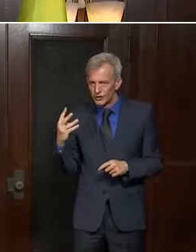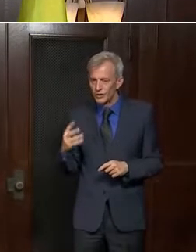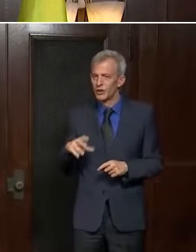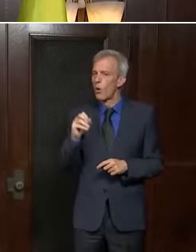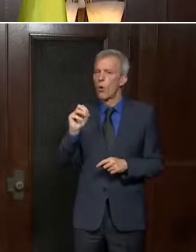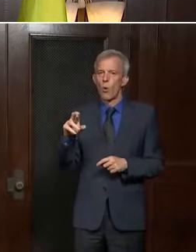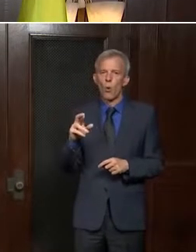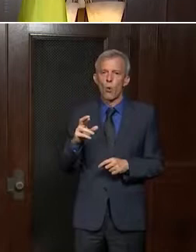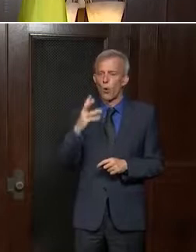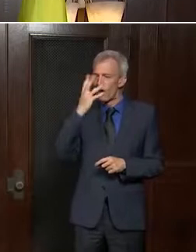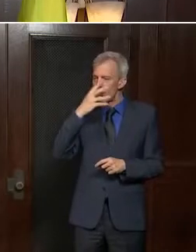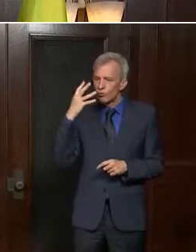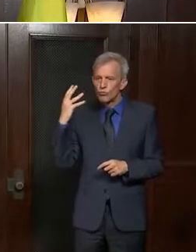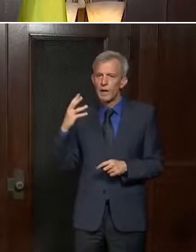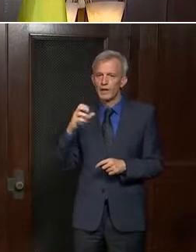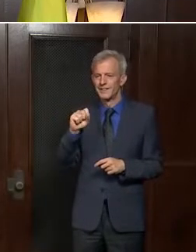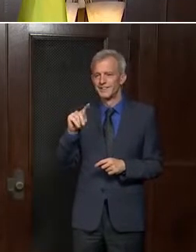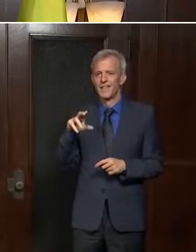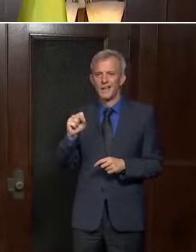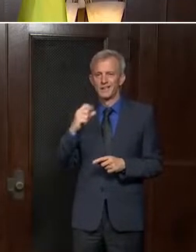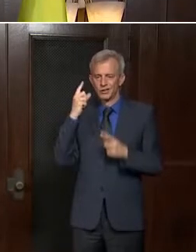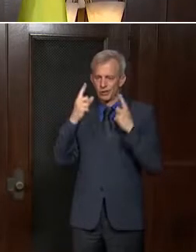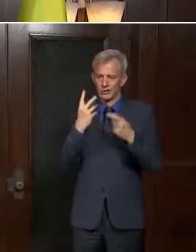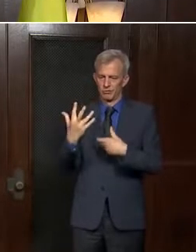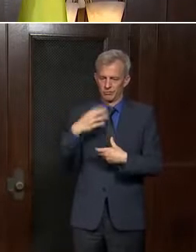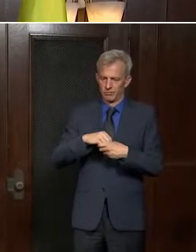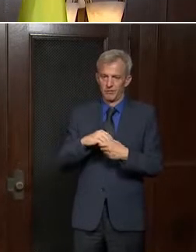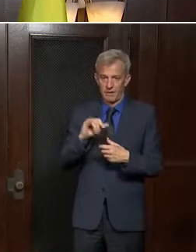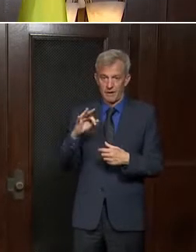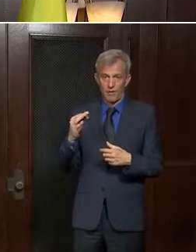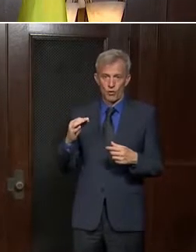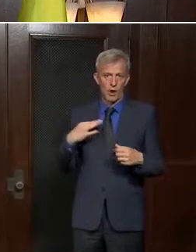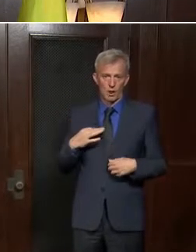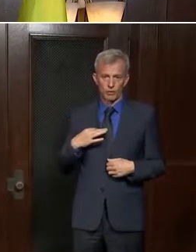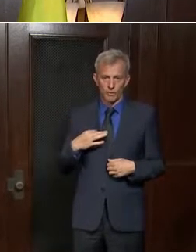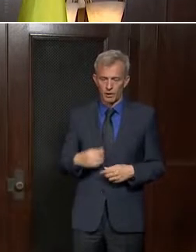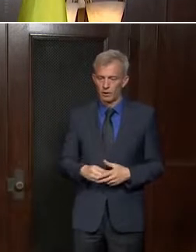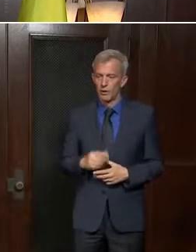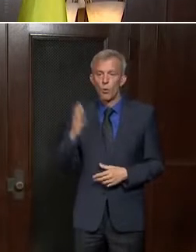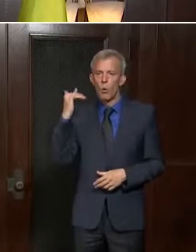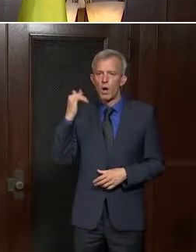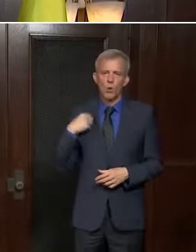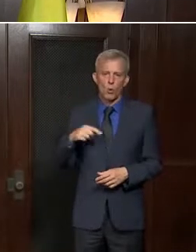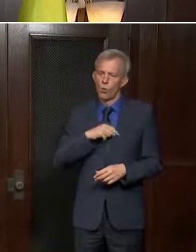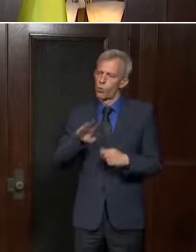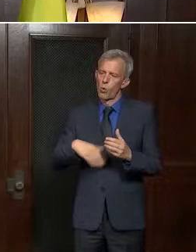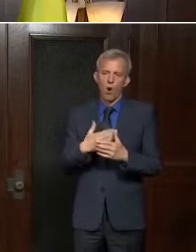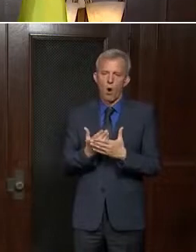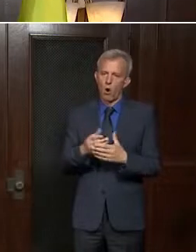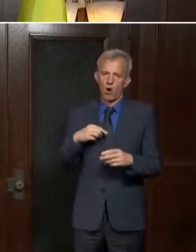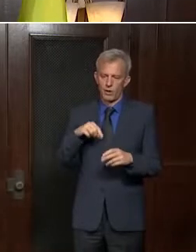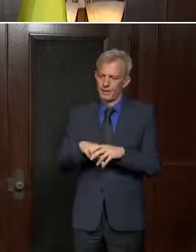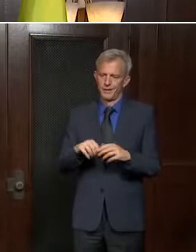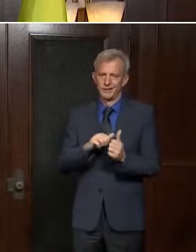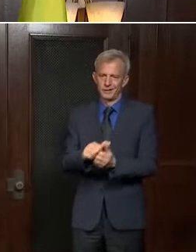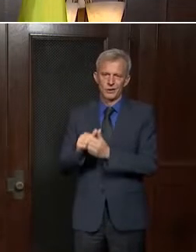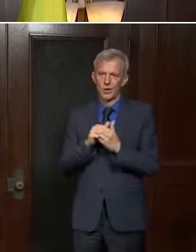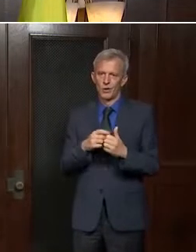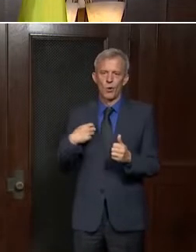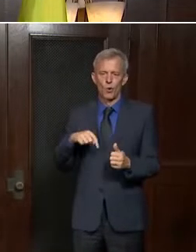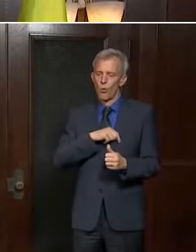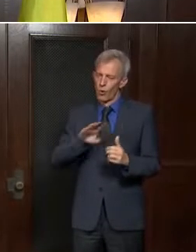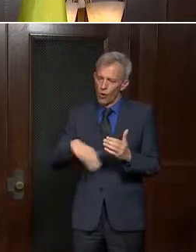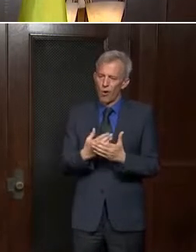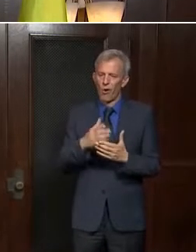will immigration status be considered in determining eligibility, because we're all in this together. We are all